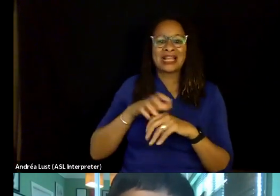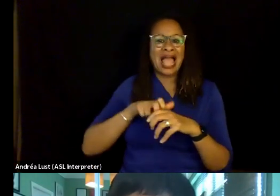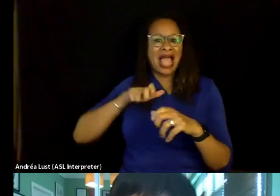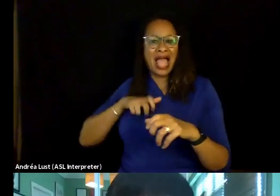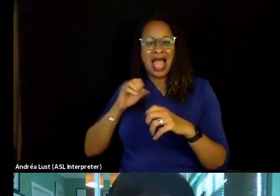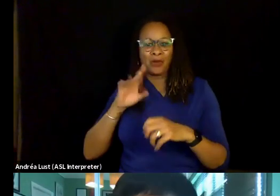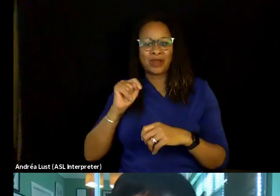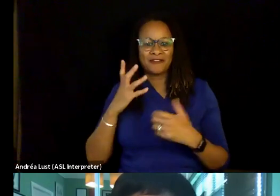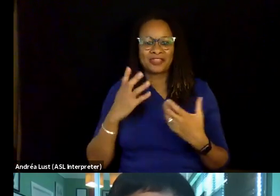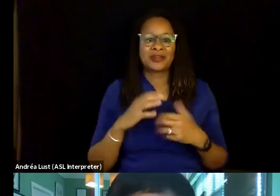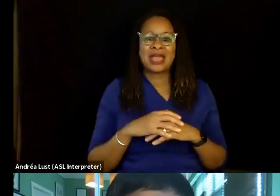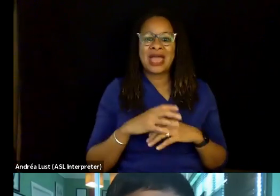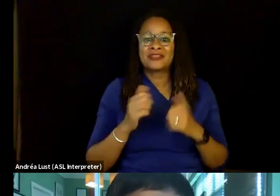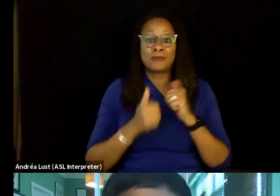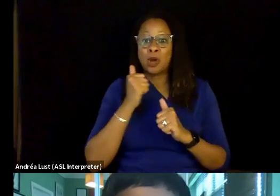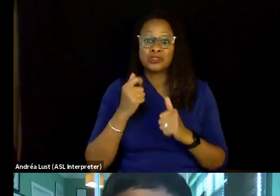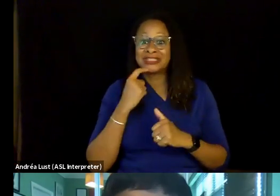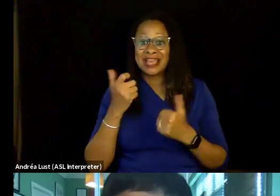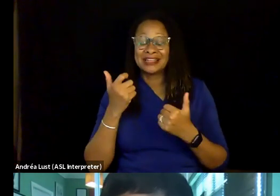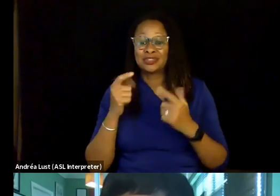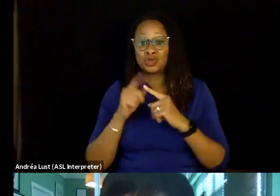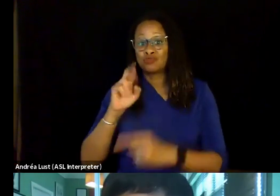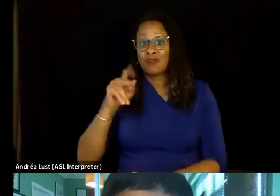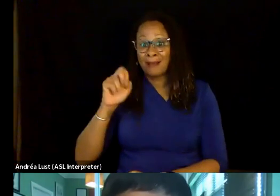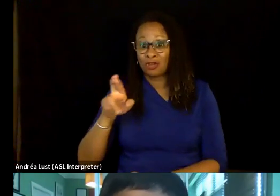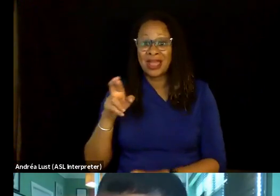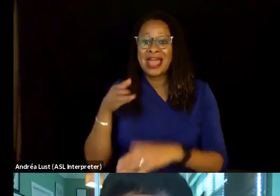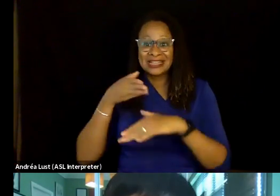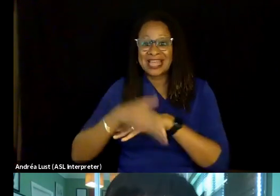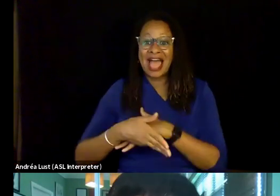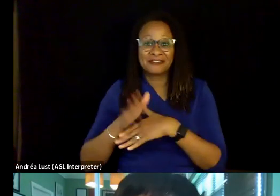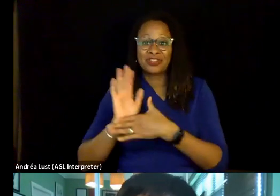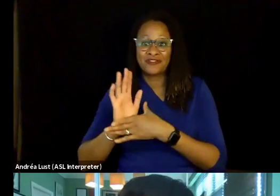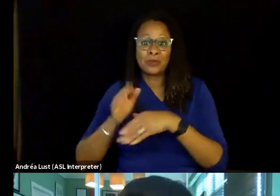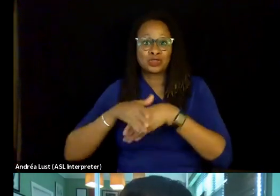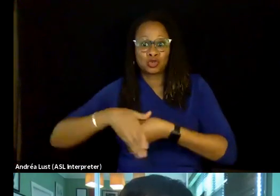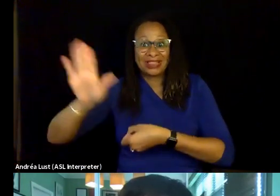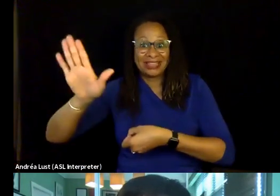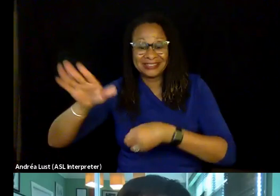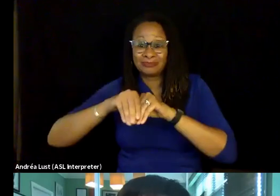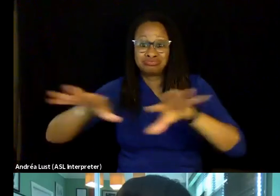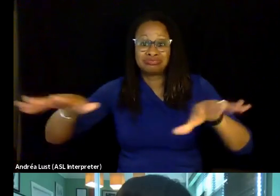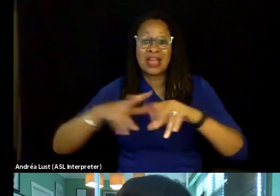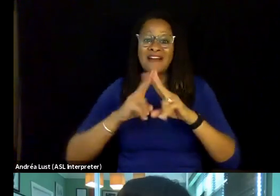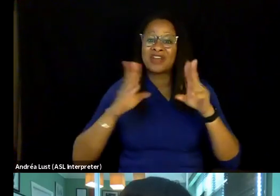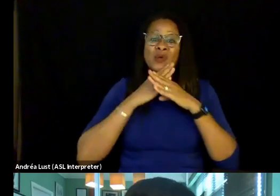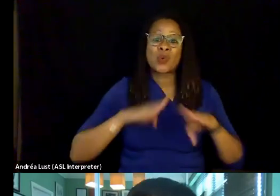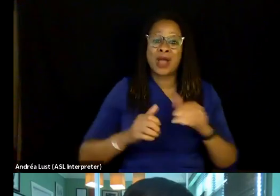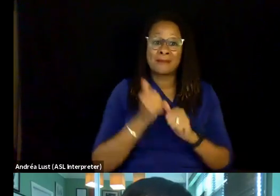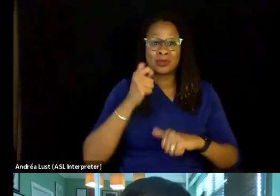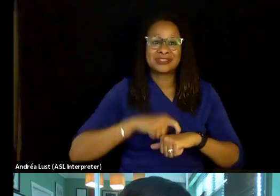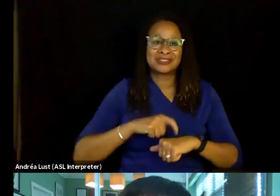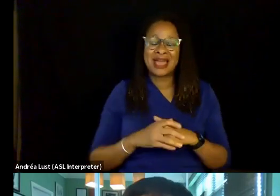ever said to Rappler is after the film had already been released, right? She just was very quiet most of the time.